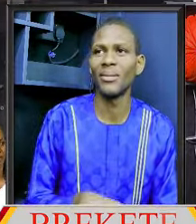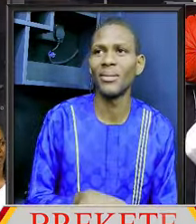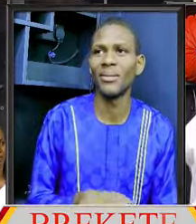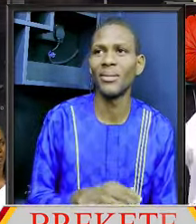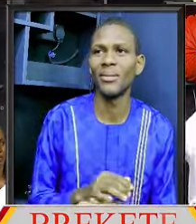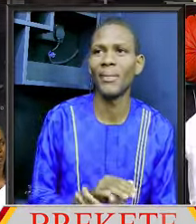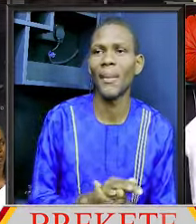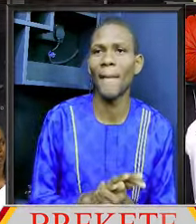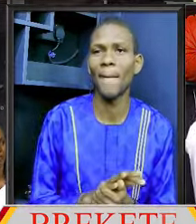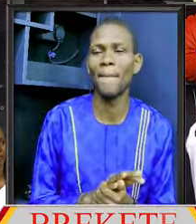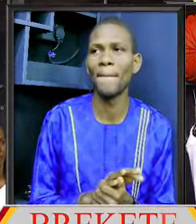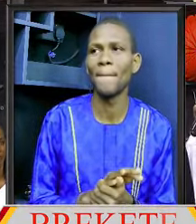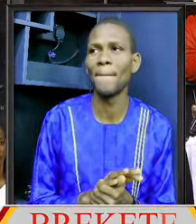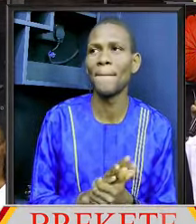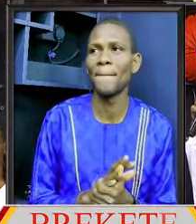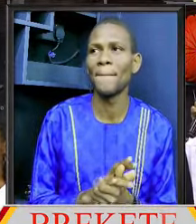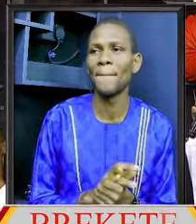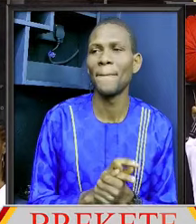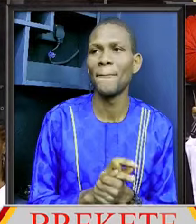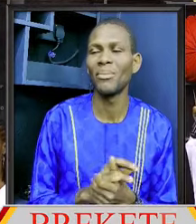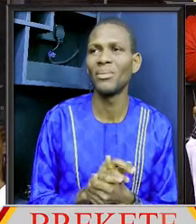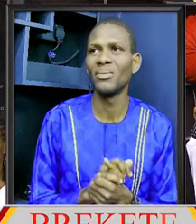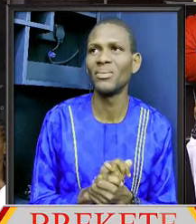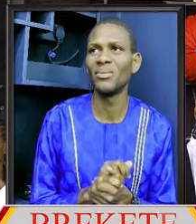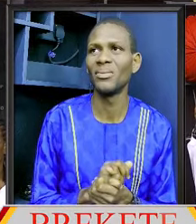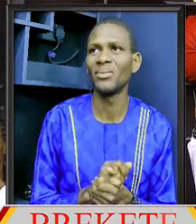So, Ozi Chim Chim.